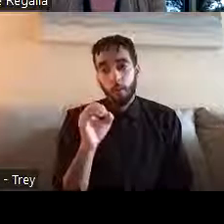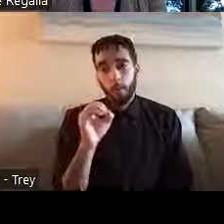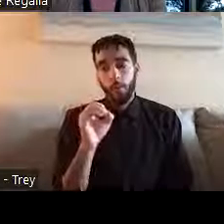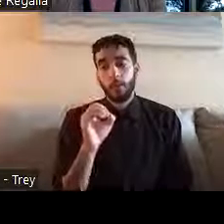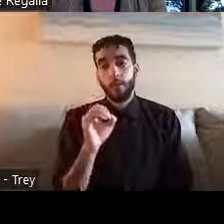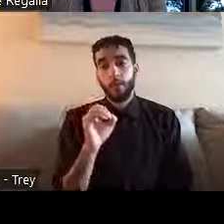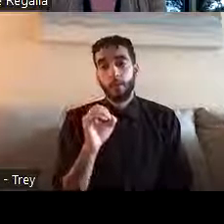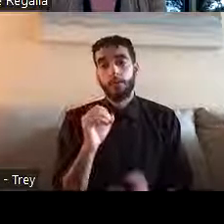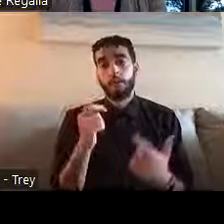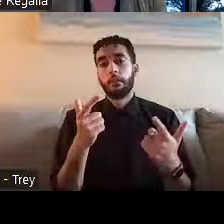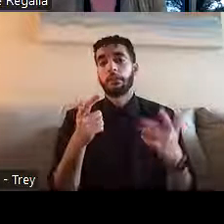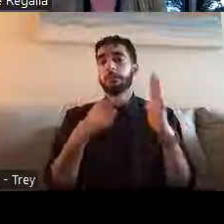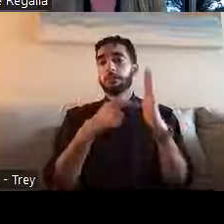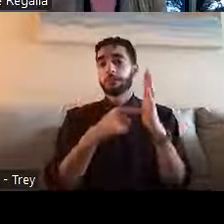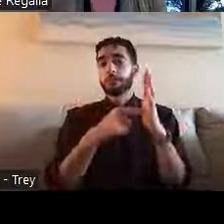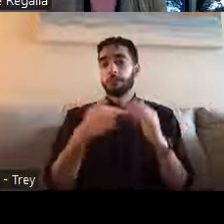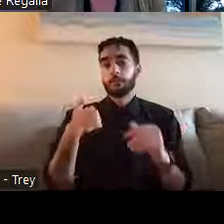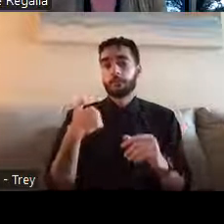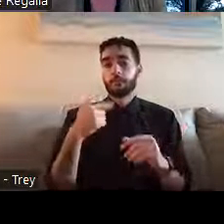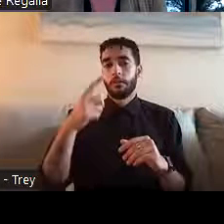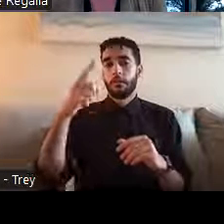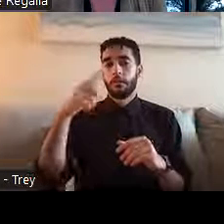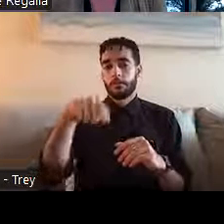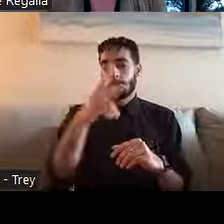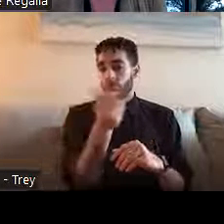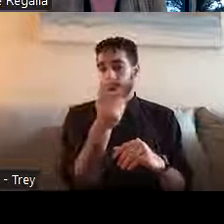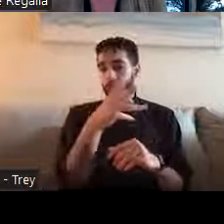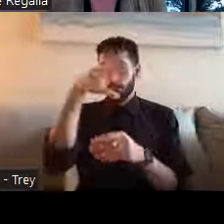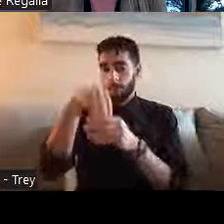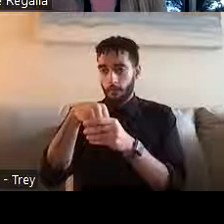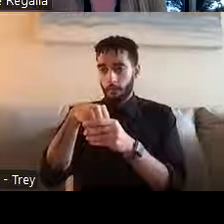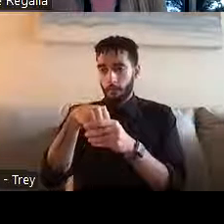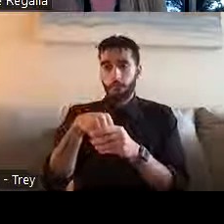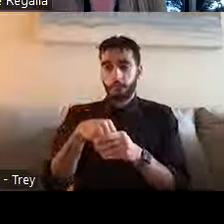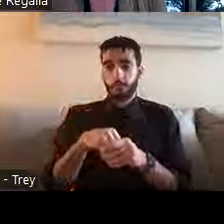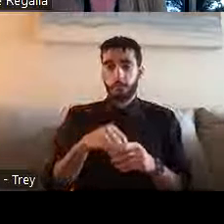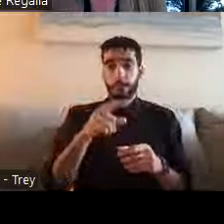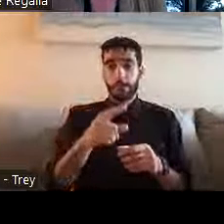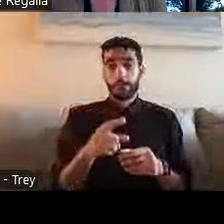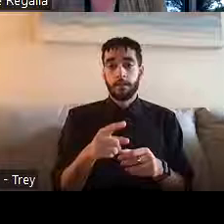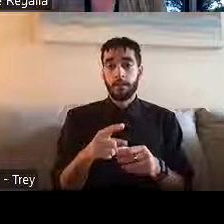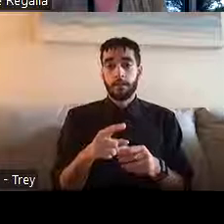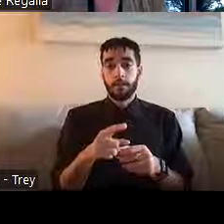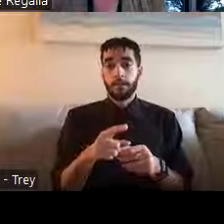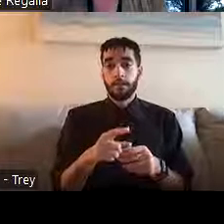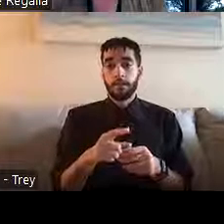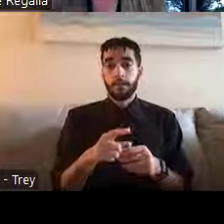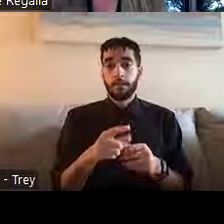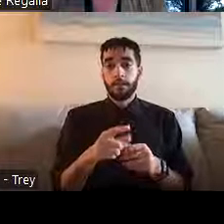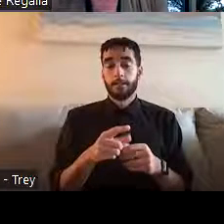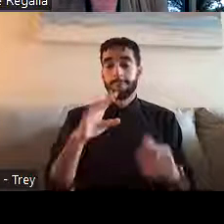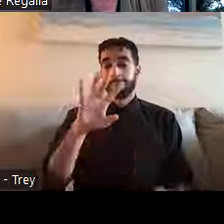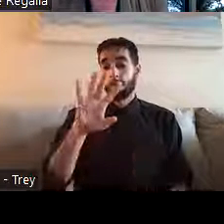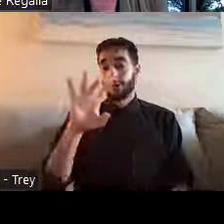this represents one of our participants, and he was diagnosed at age 48